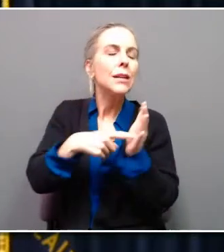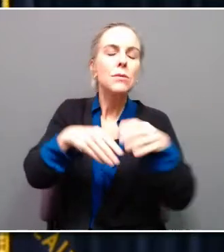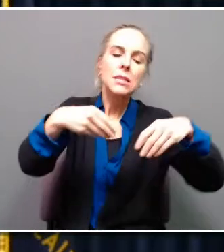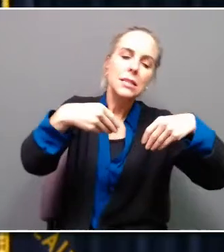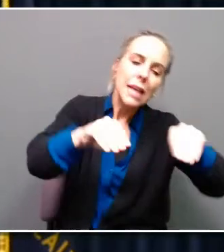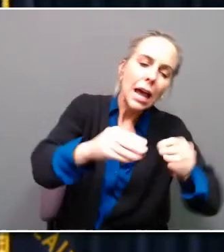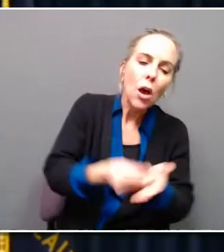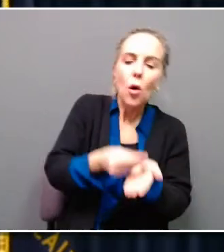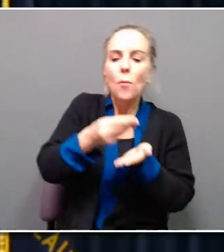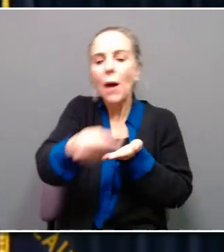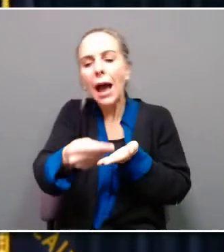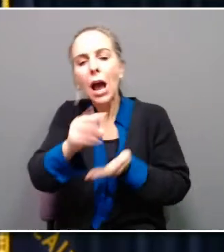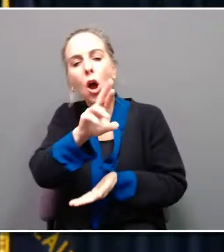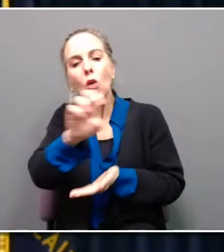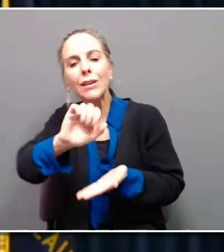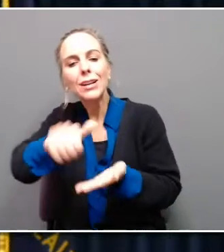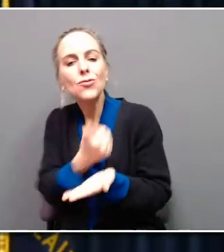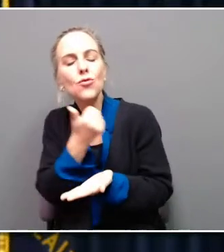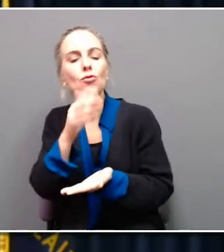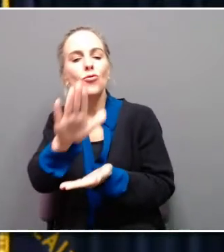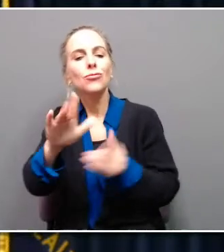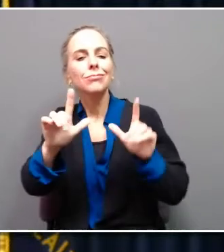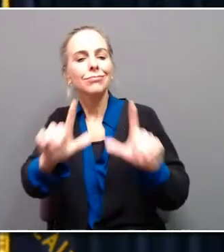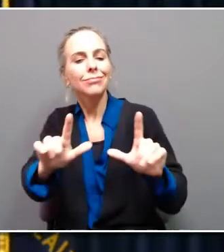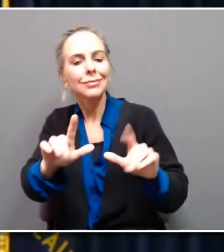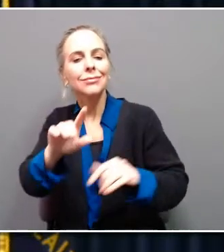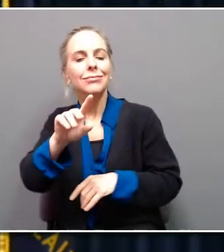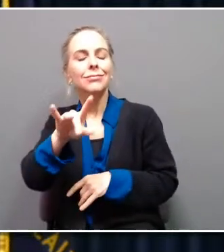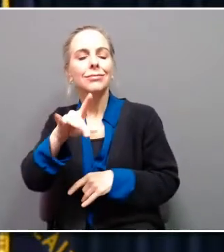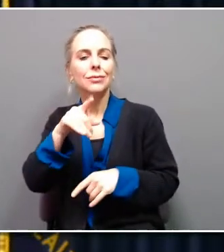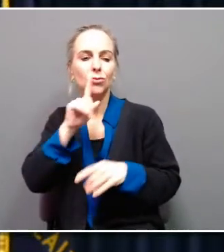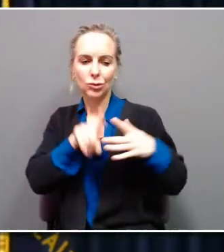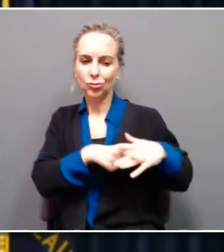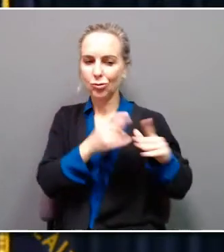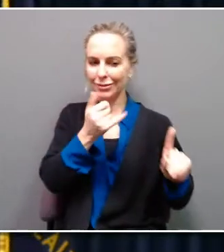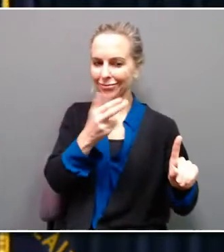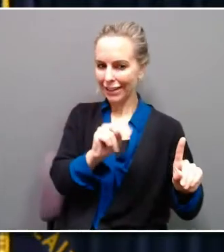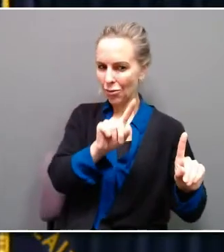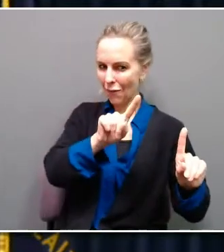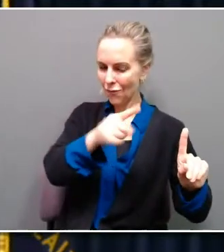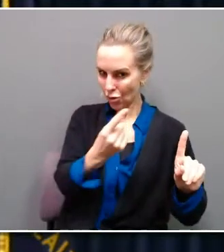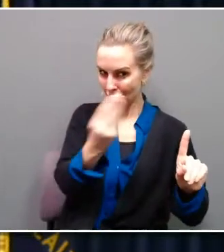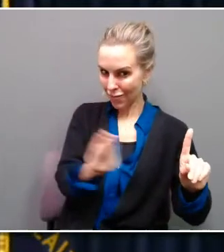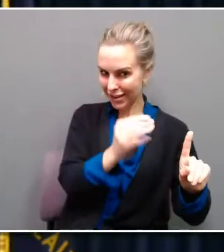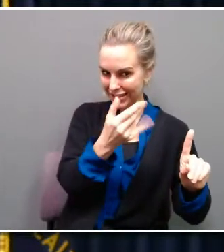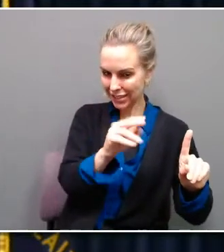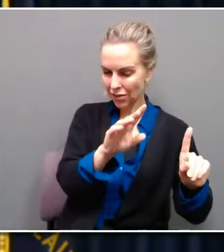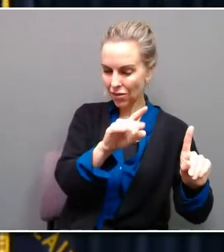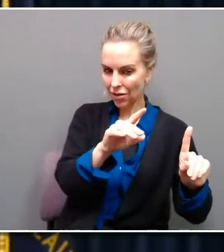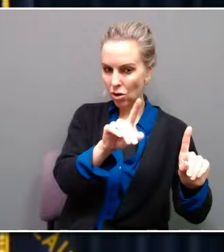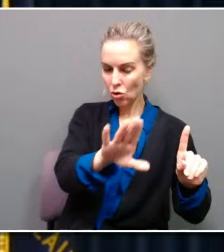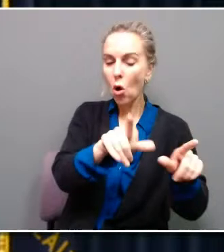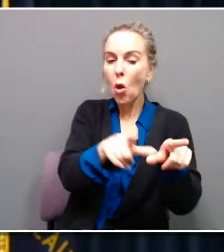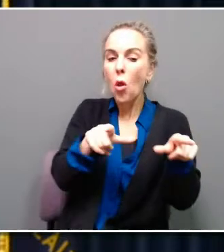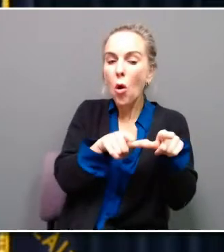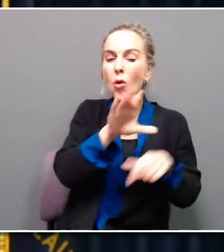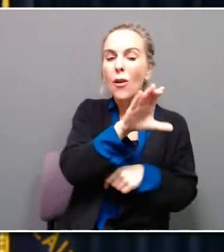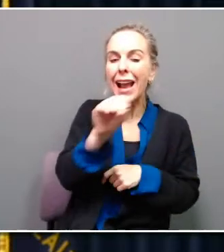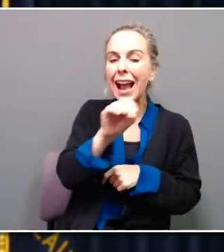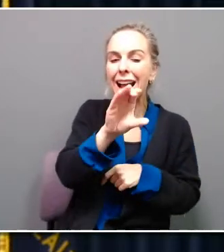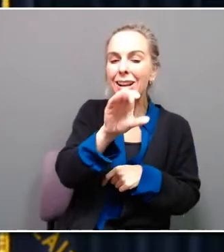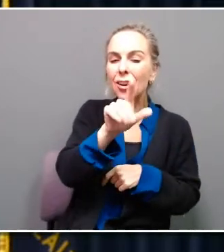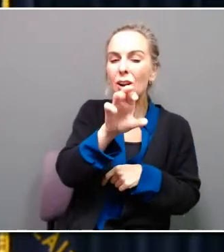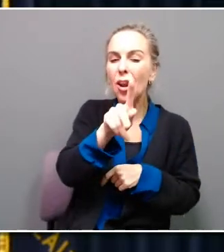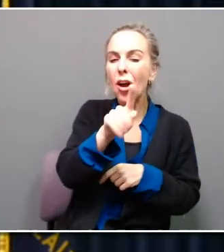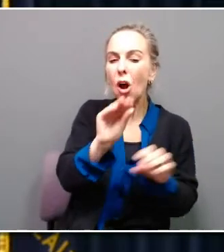in Kentucky in January. Starting Monday, January 1, your local county clerk's office will not be able to